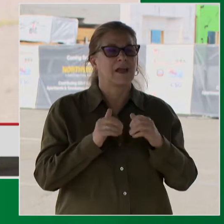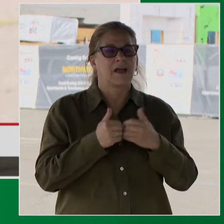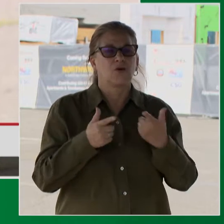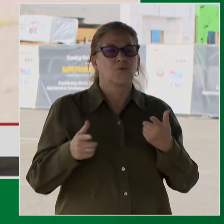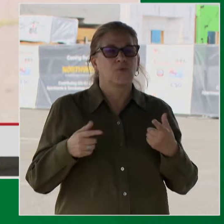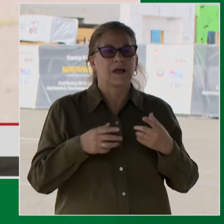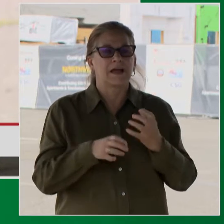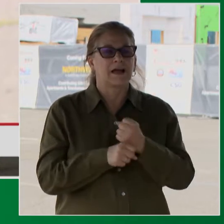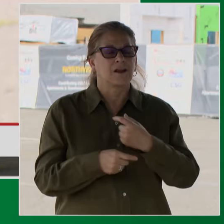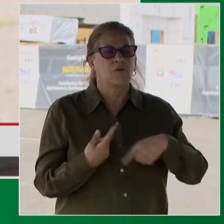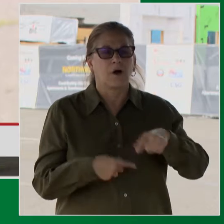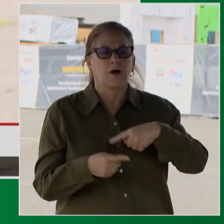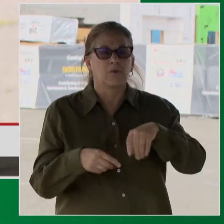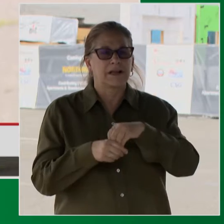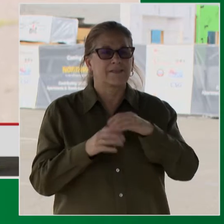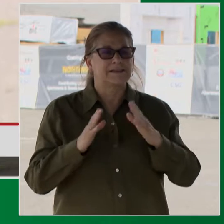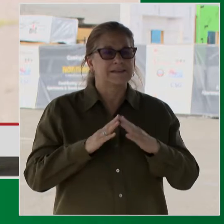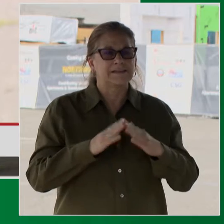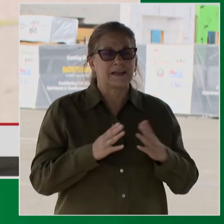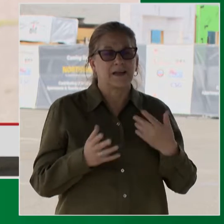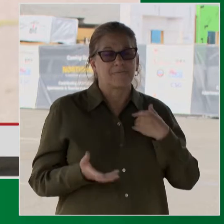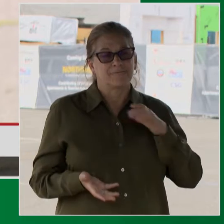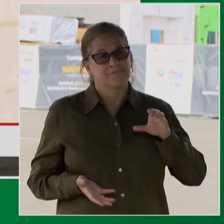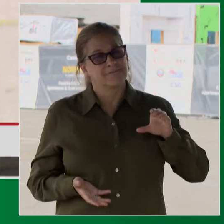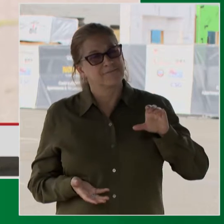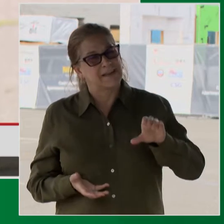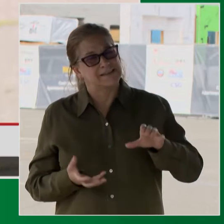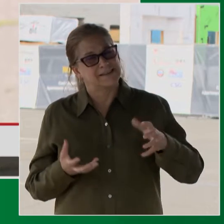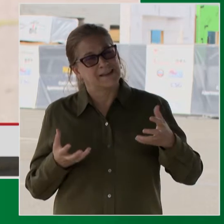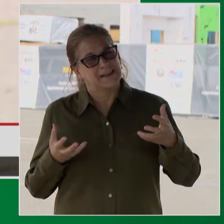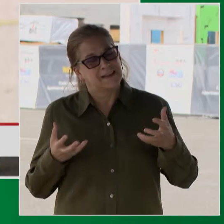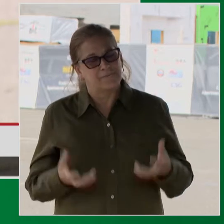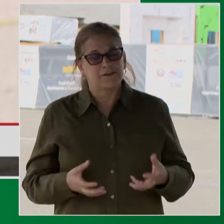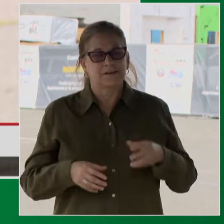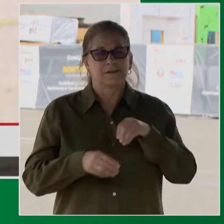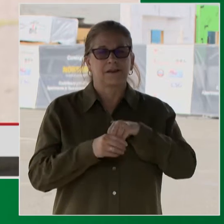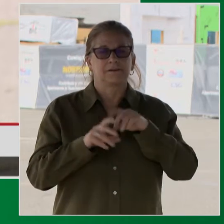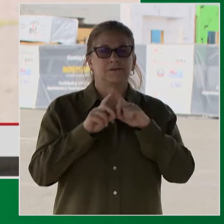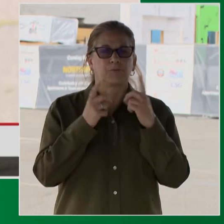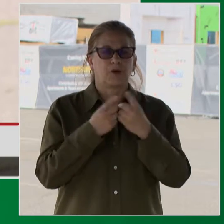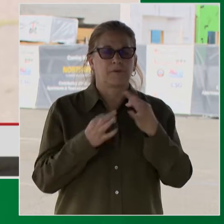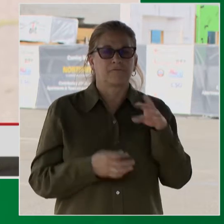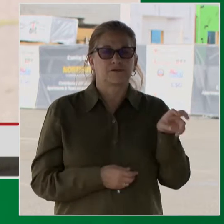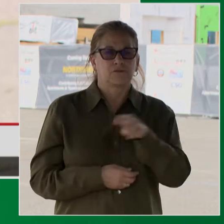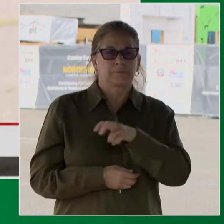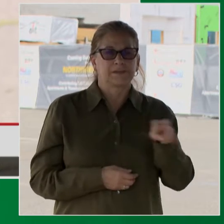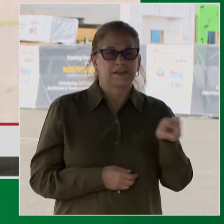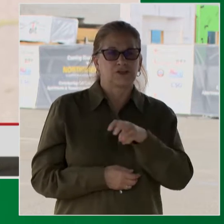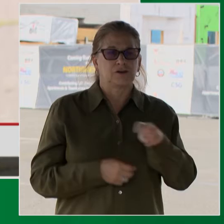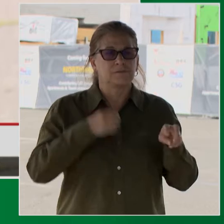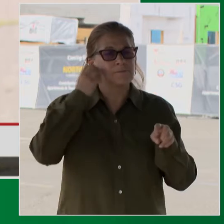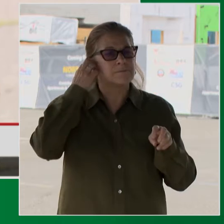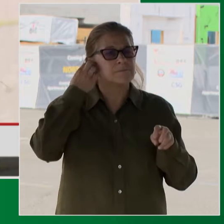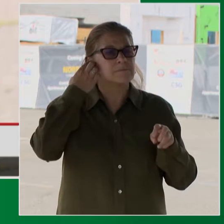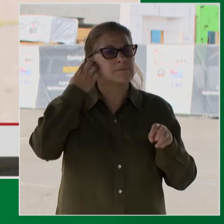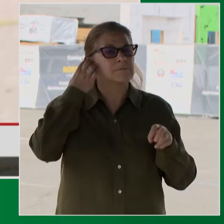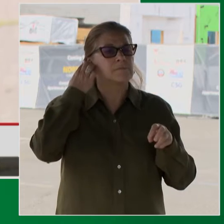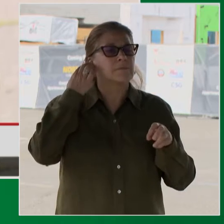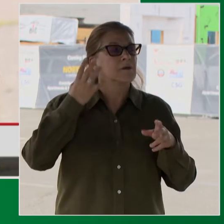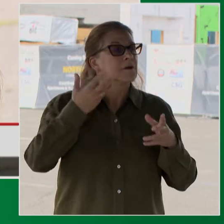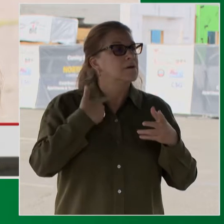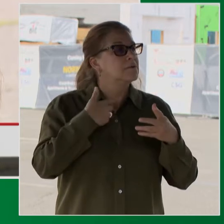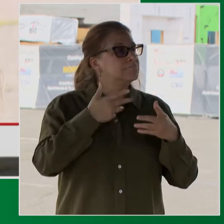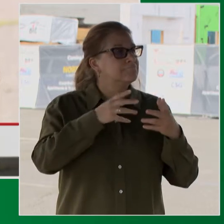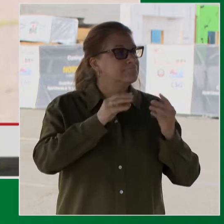budget that will support mobility. So, people walking to places and ensuring that they're safe, people